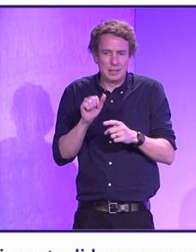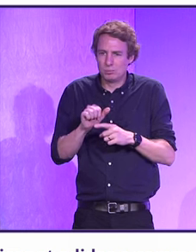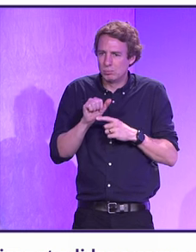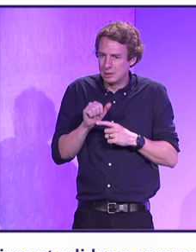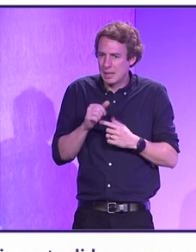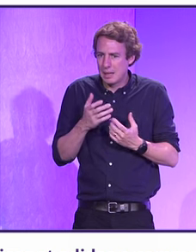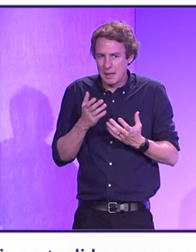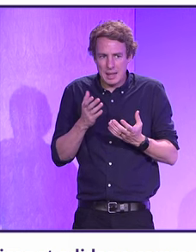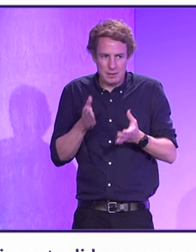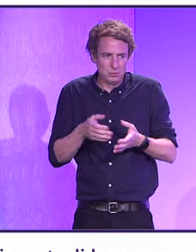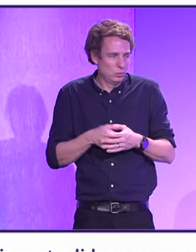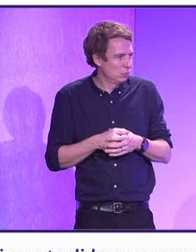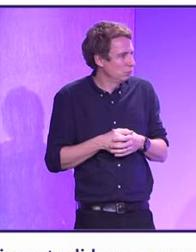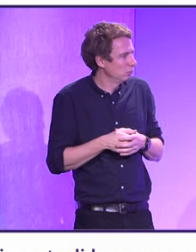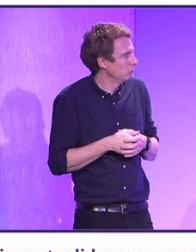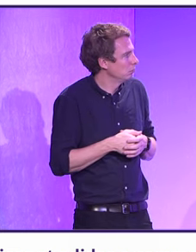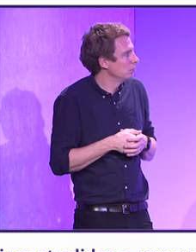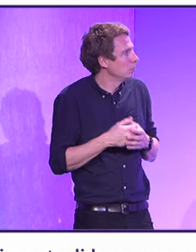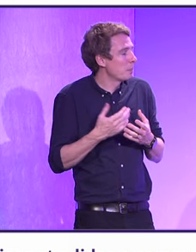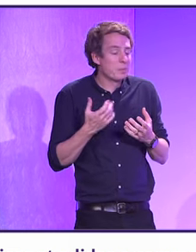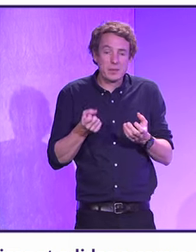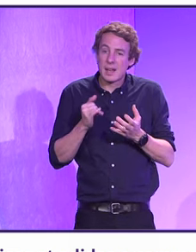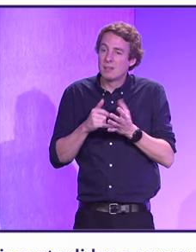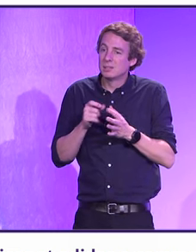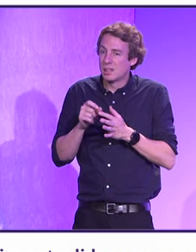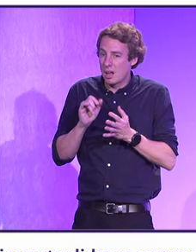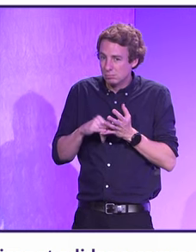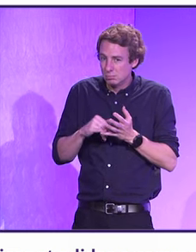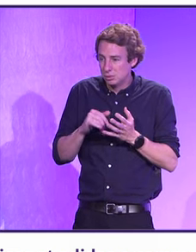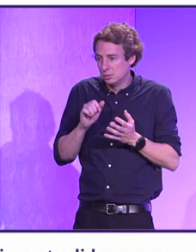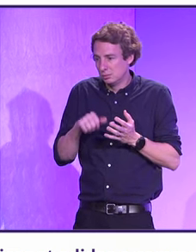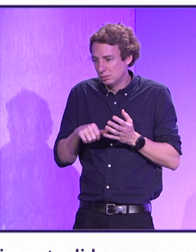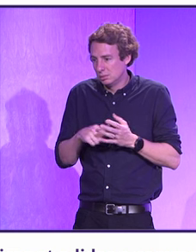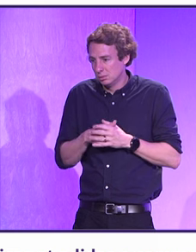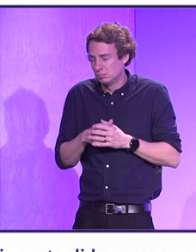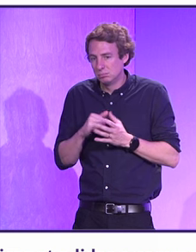with the TLS certificates. And of course, we used SOPs for